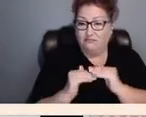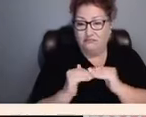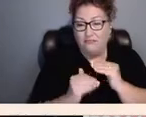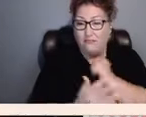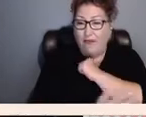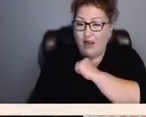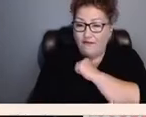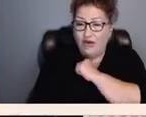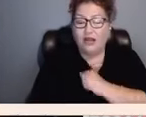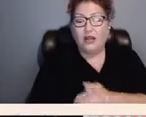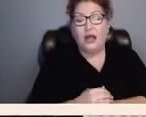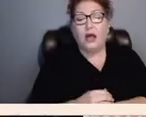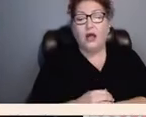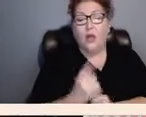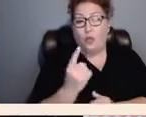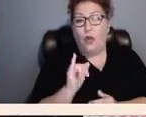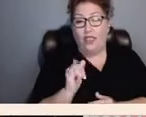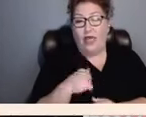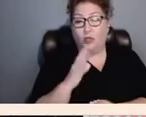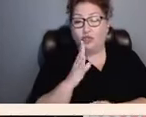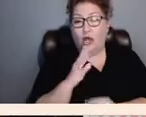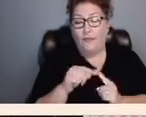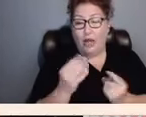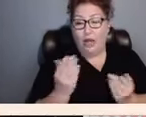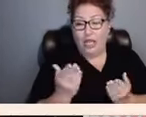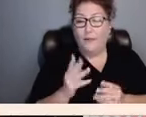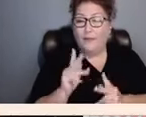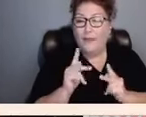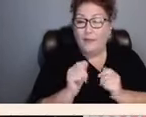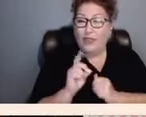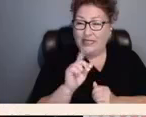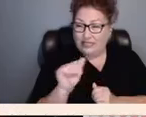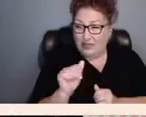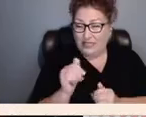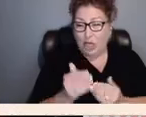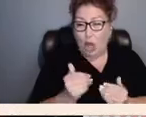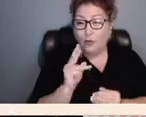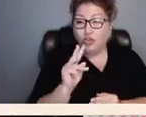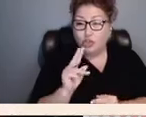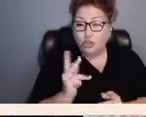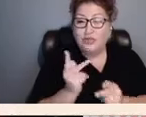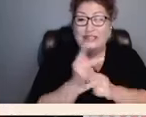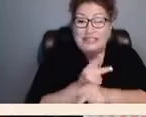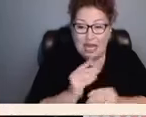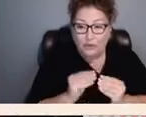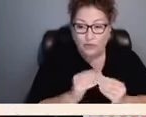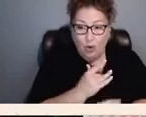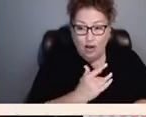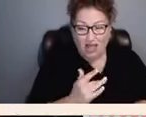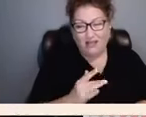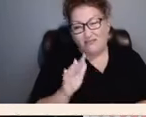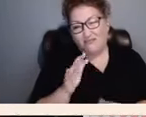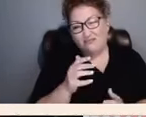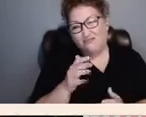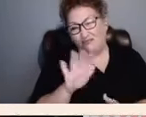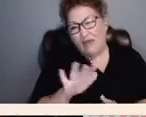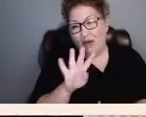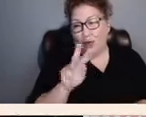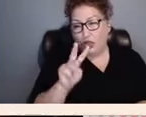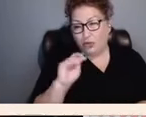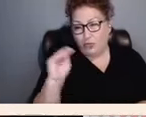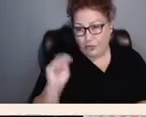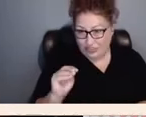talk about here is people with disabilities are almost 2 times more likely, roughly 42% as likely to